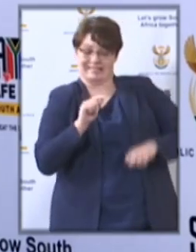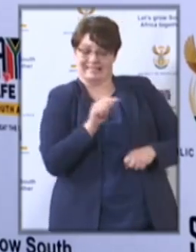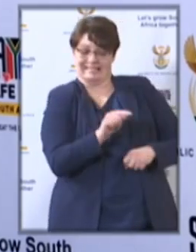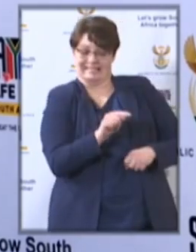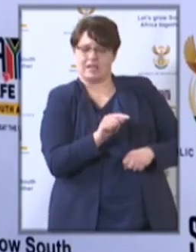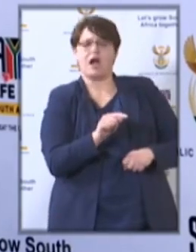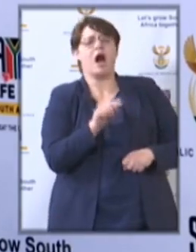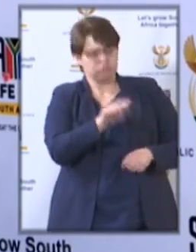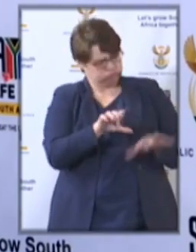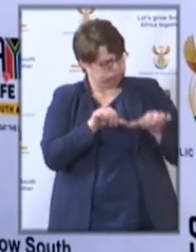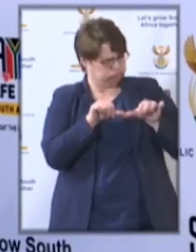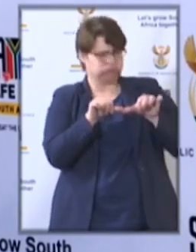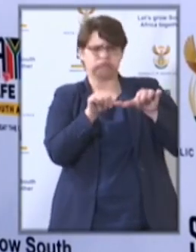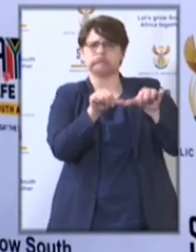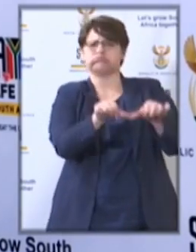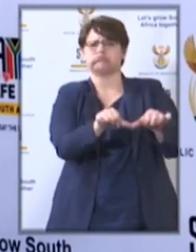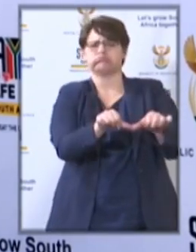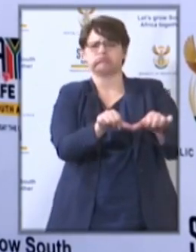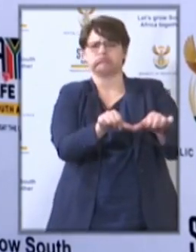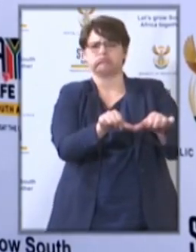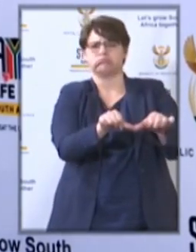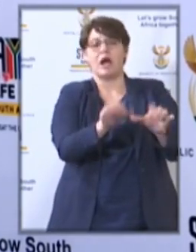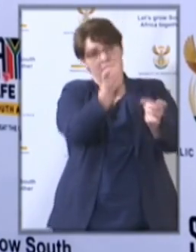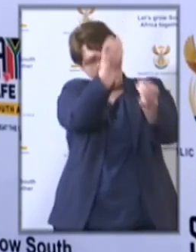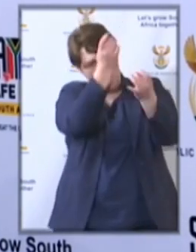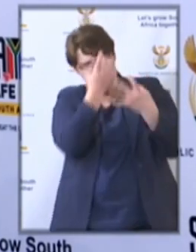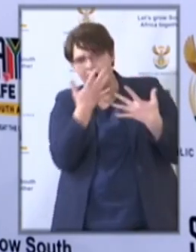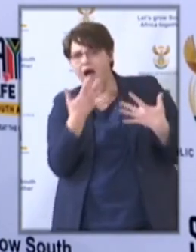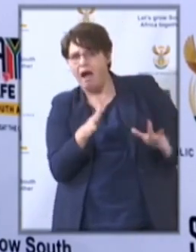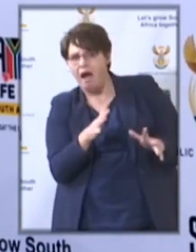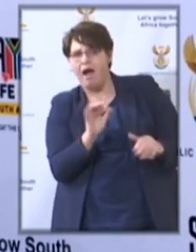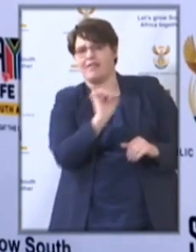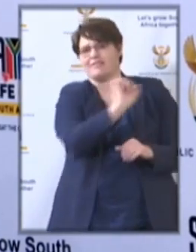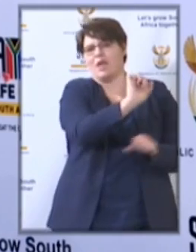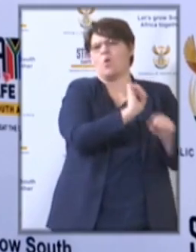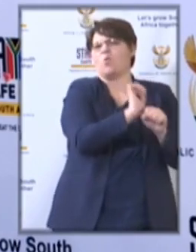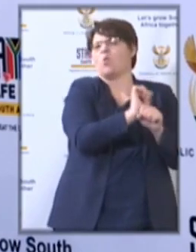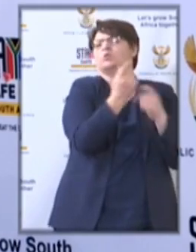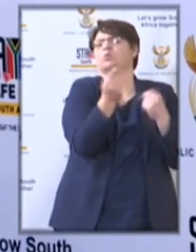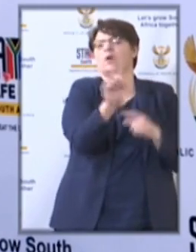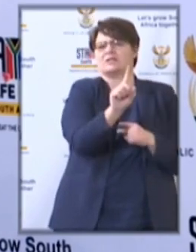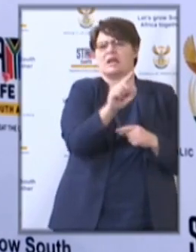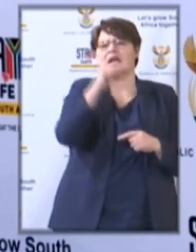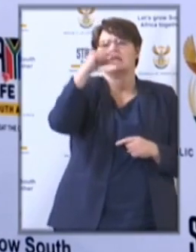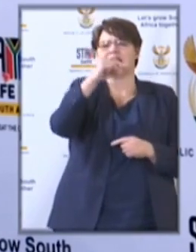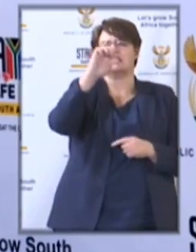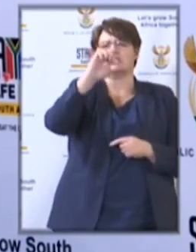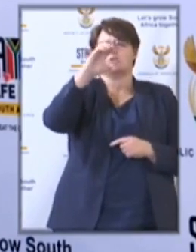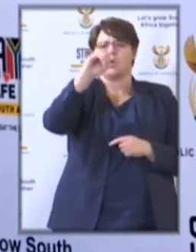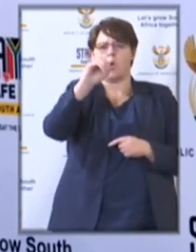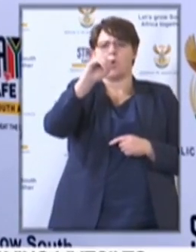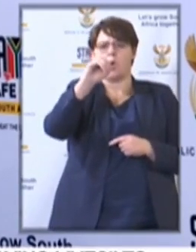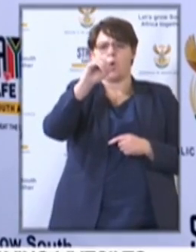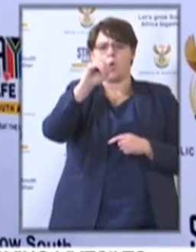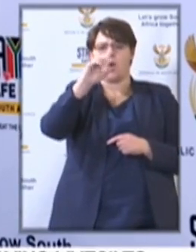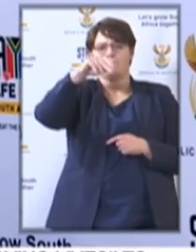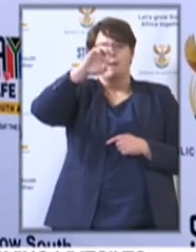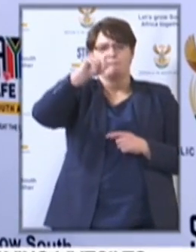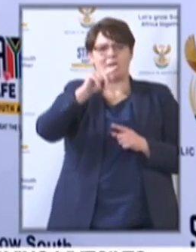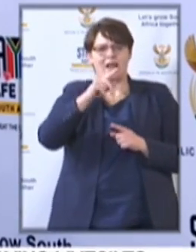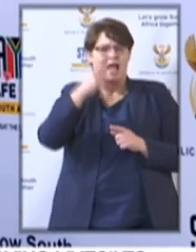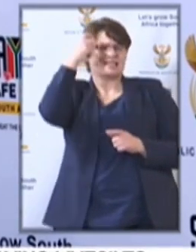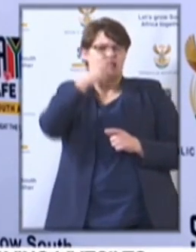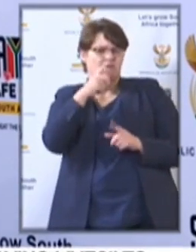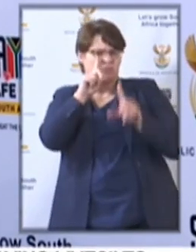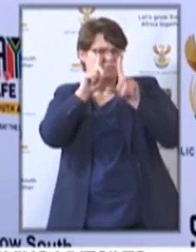is continuing and has already briefed me on its work on geospatial mapping to try